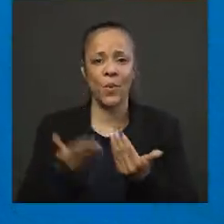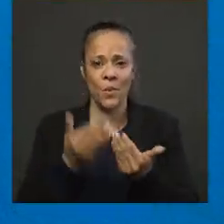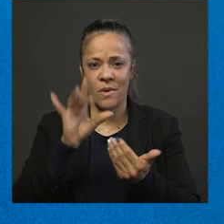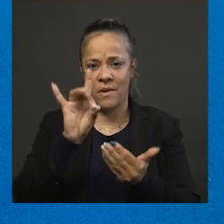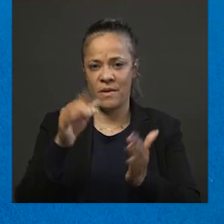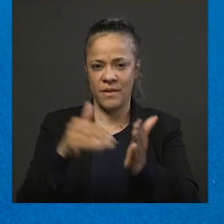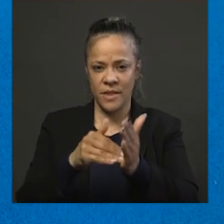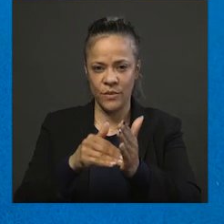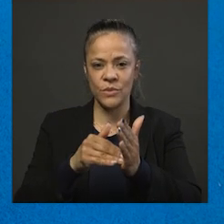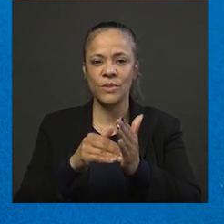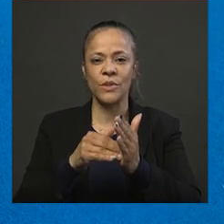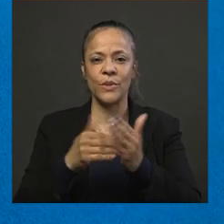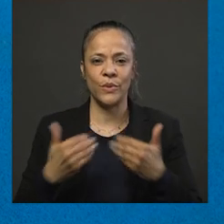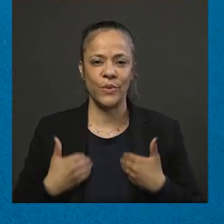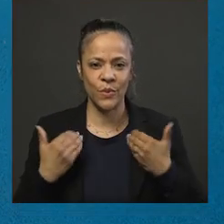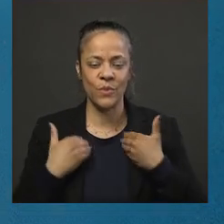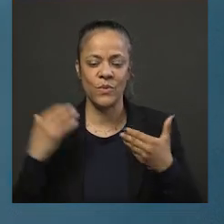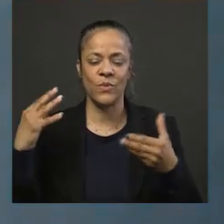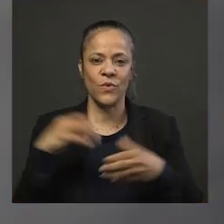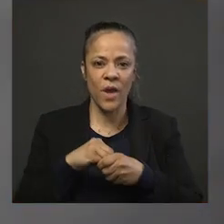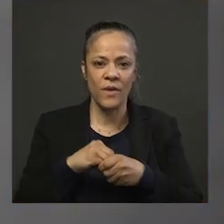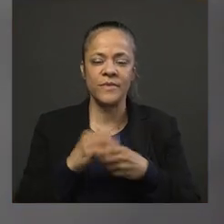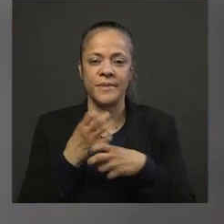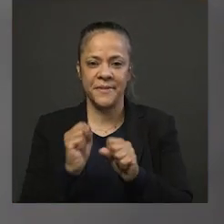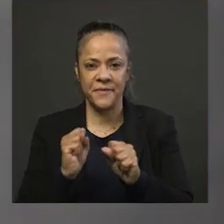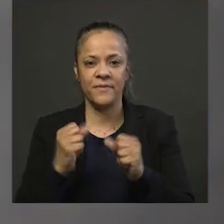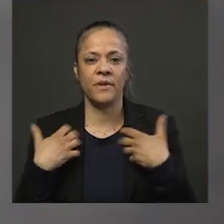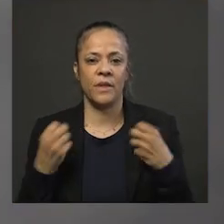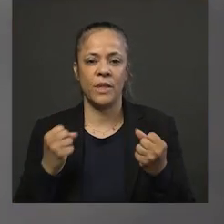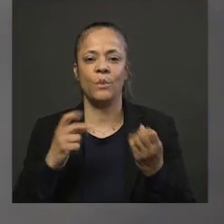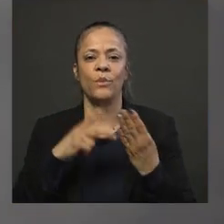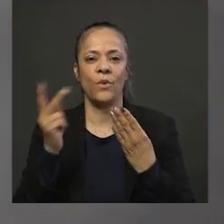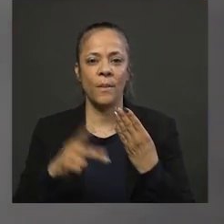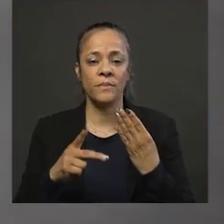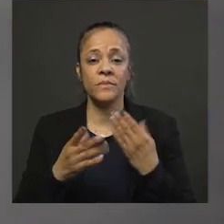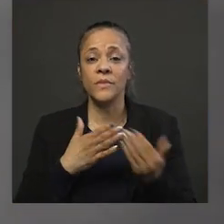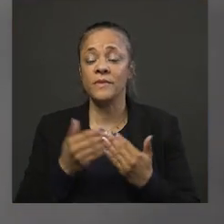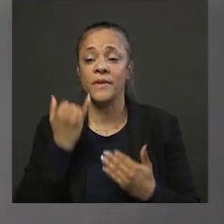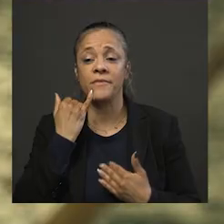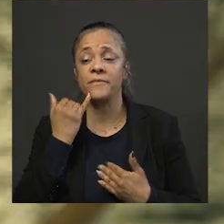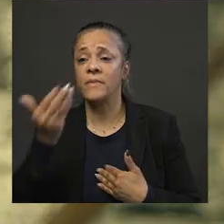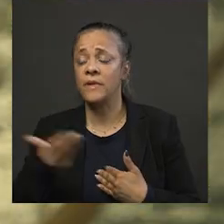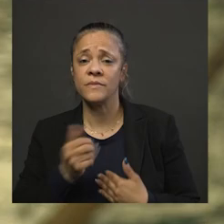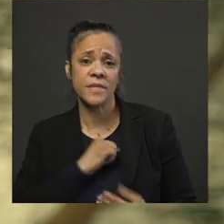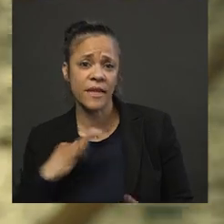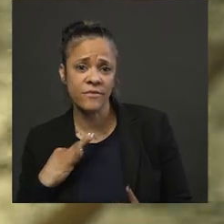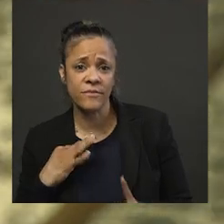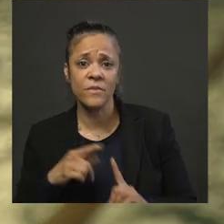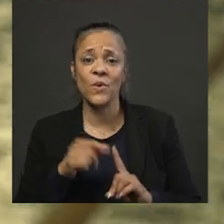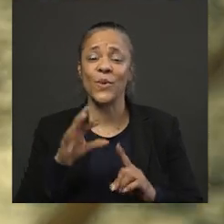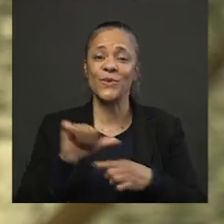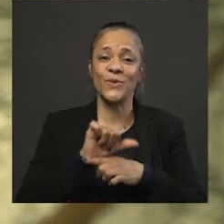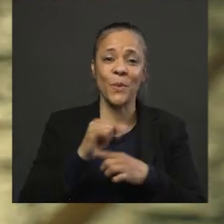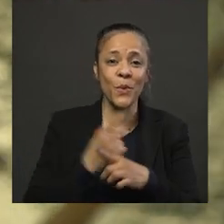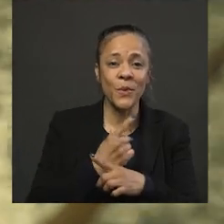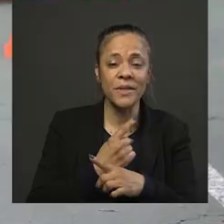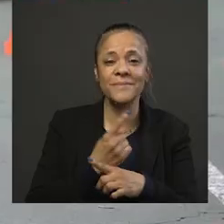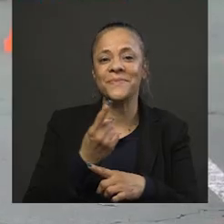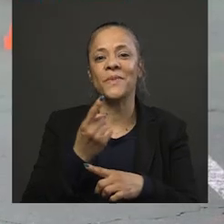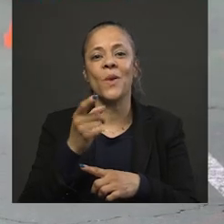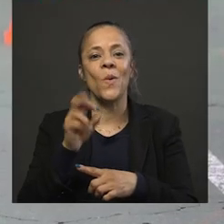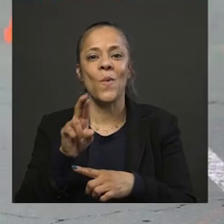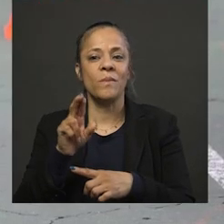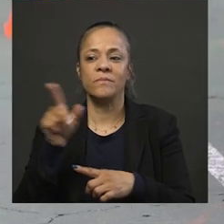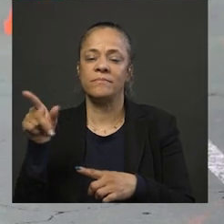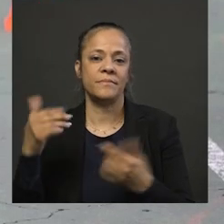almost 8,000 youth engaged in safe and healthy programming, whether because we hired them as staff and trained them appropriately as staff, or